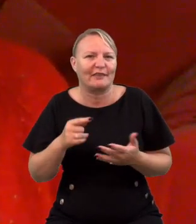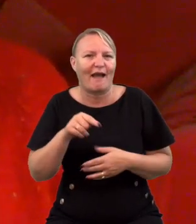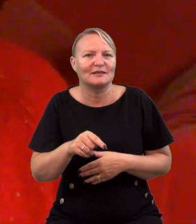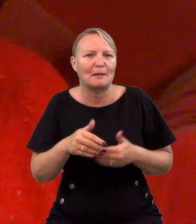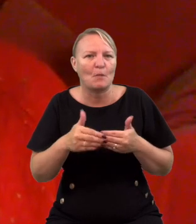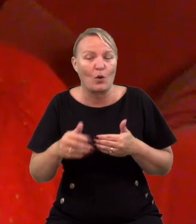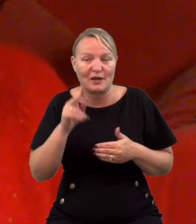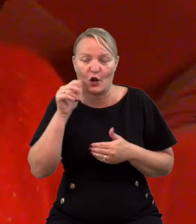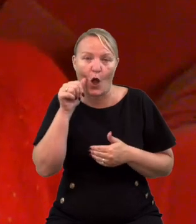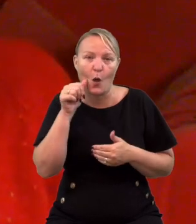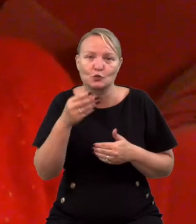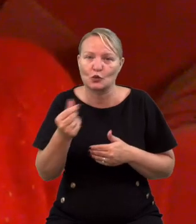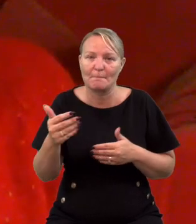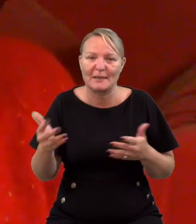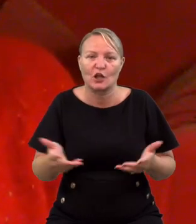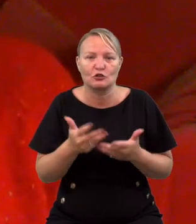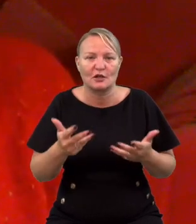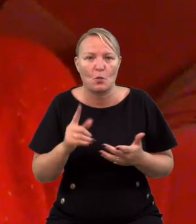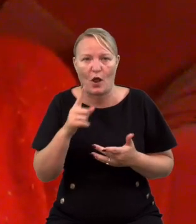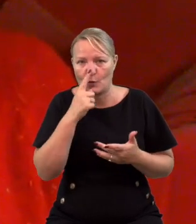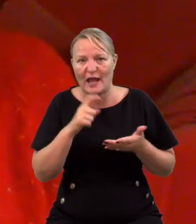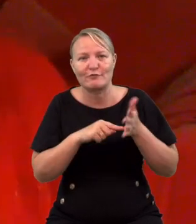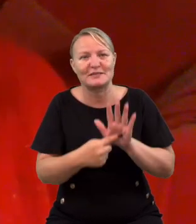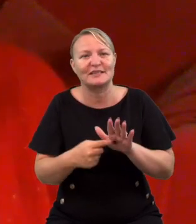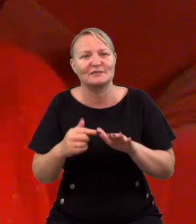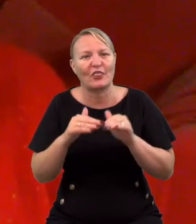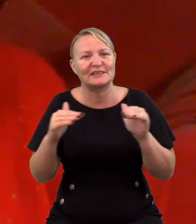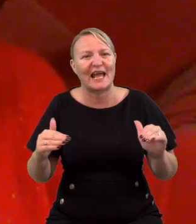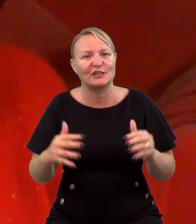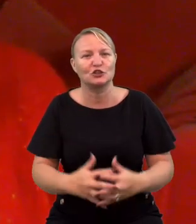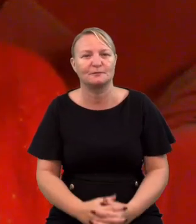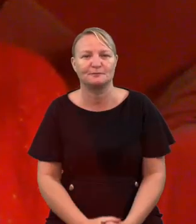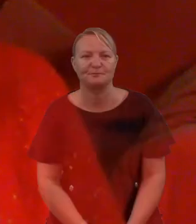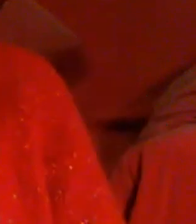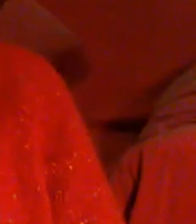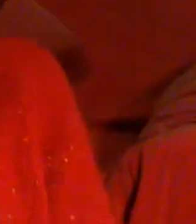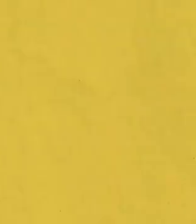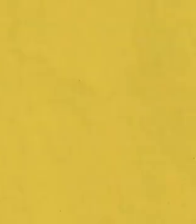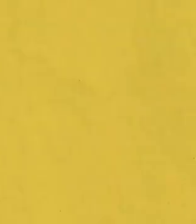that idea of what can be represented on stage.